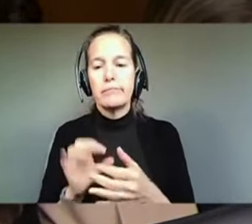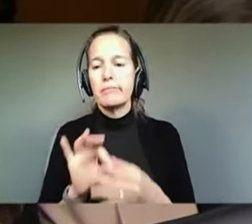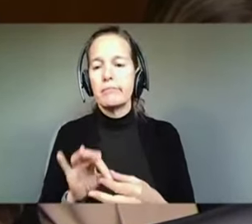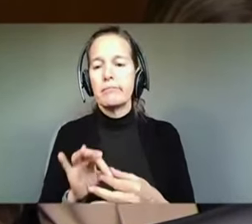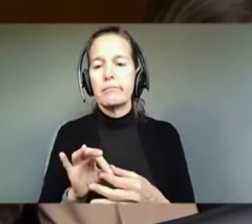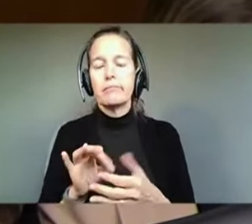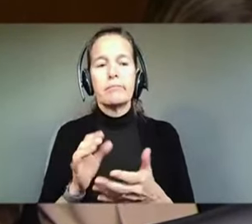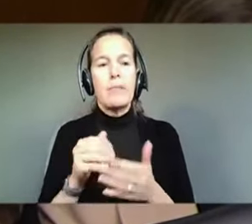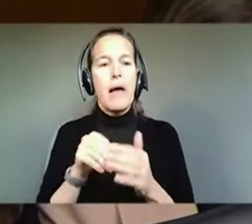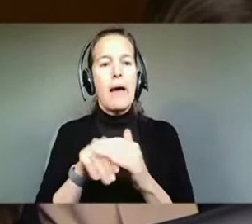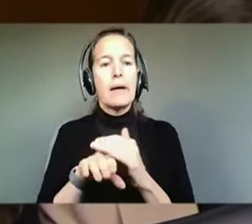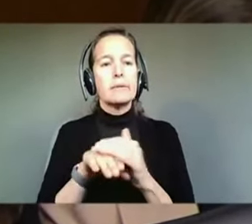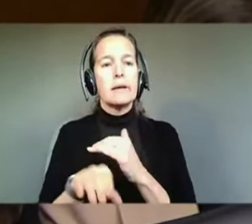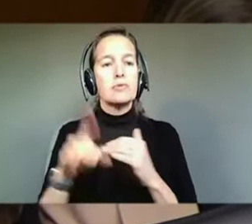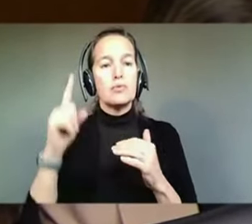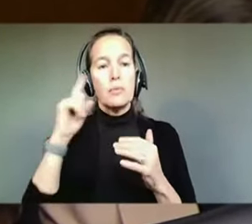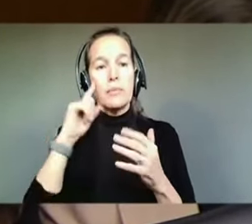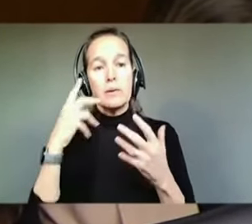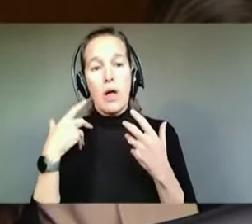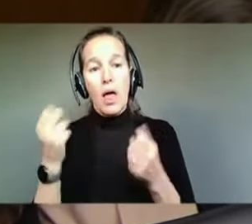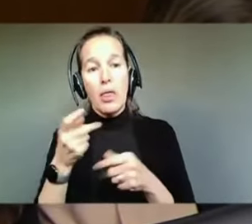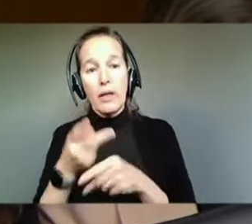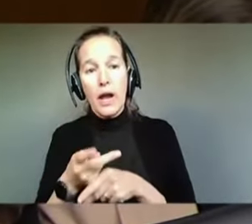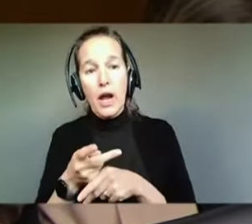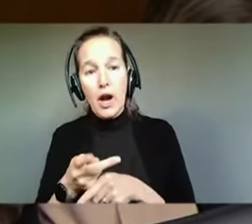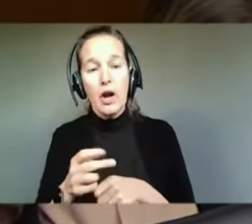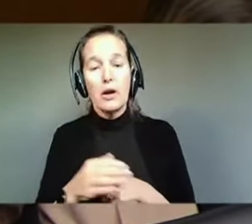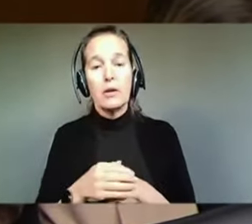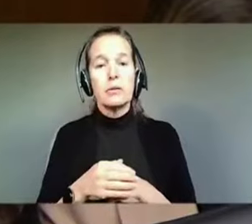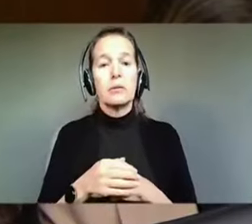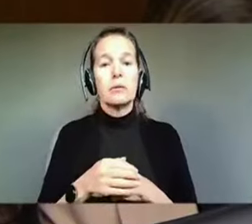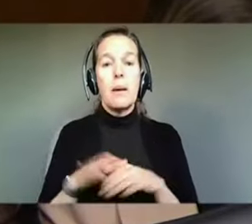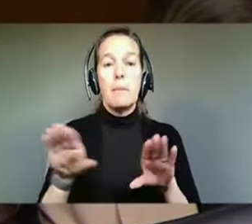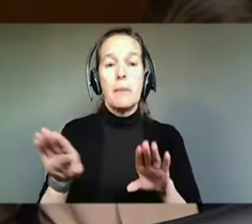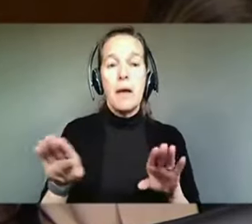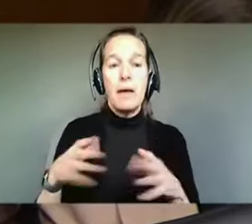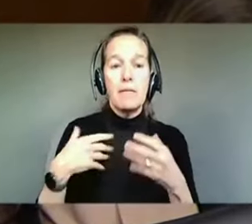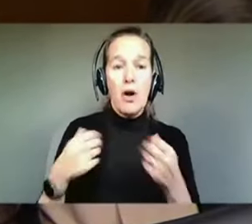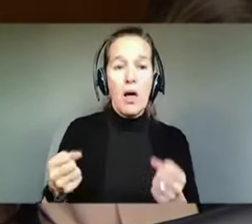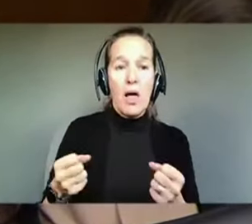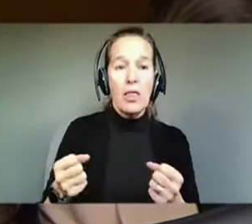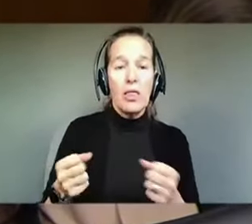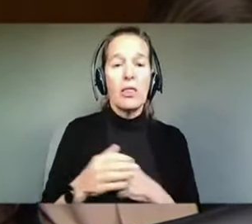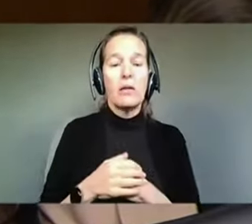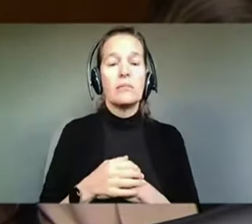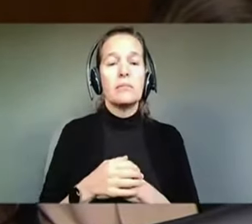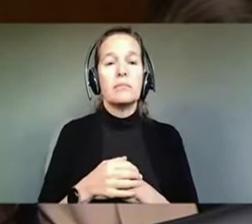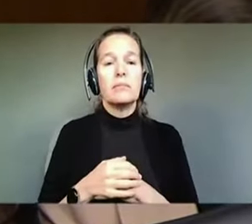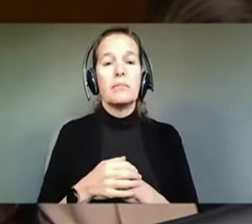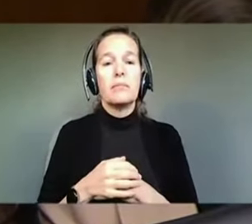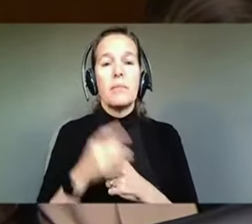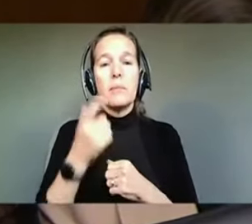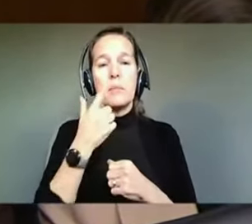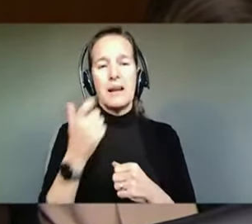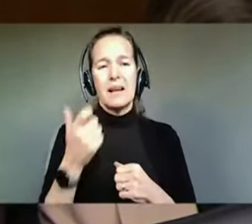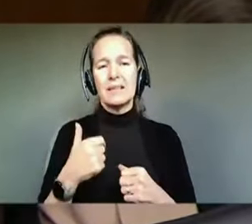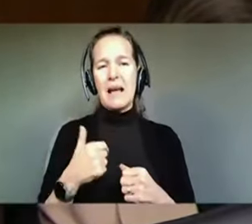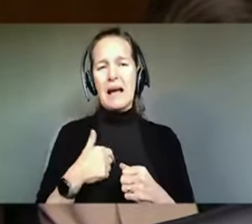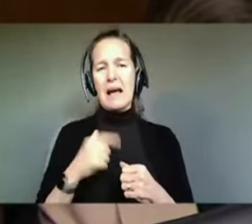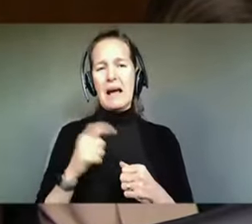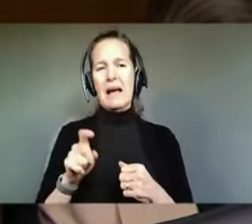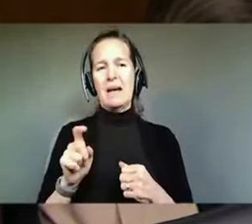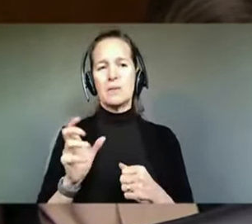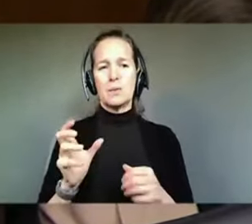access to mental health care, behavioral health, because I have to assume that as you